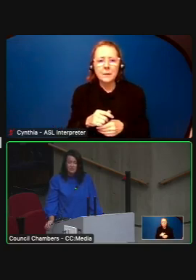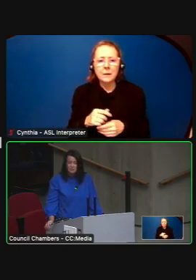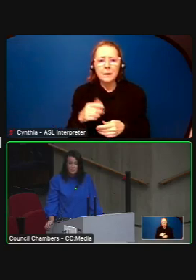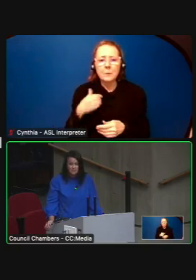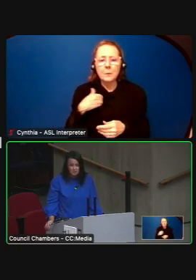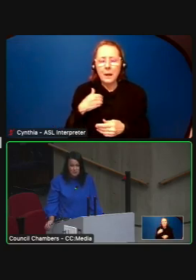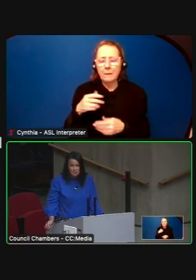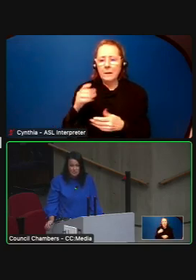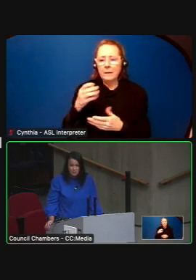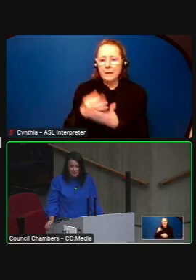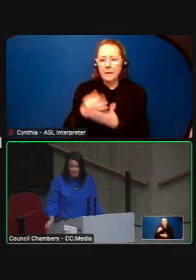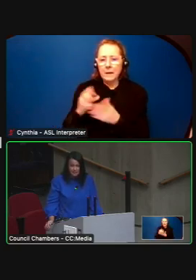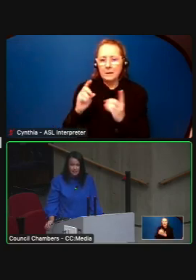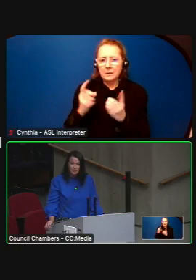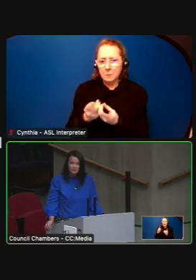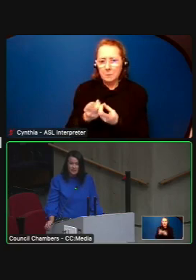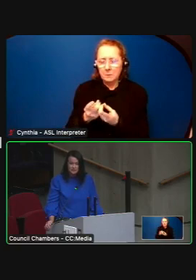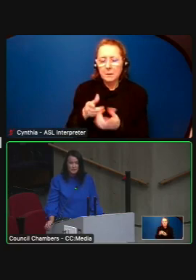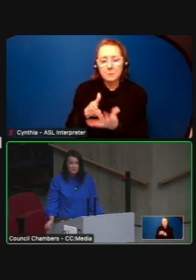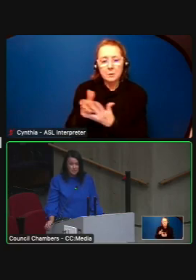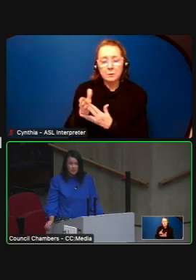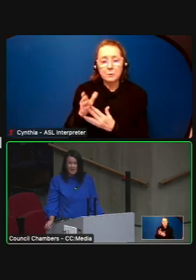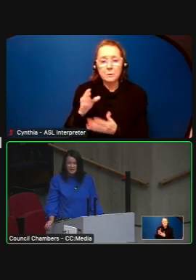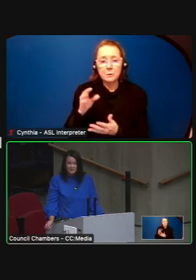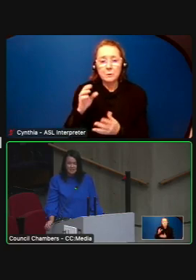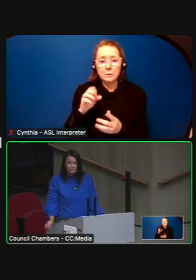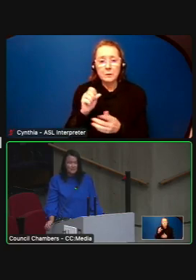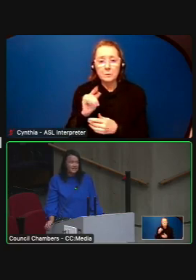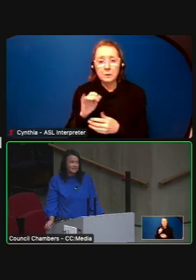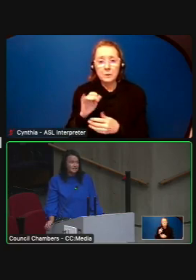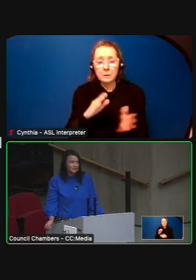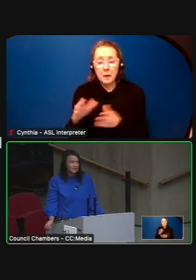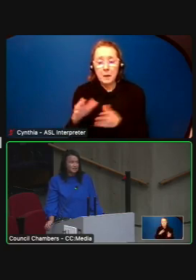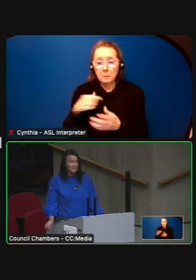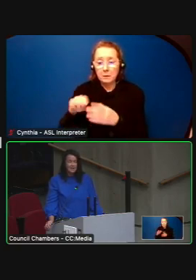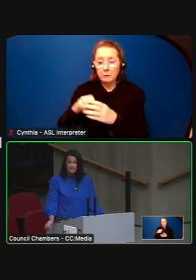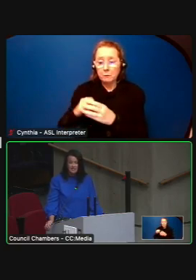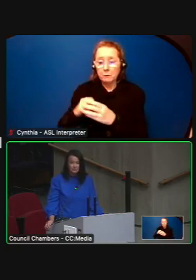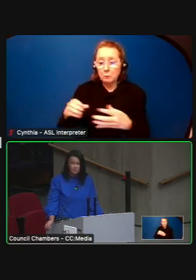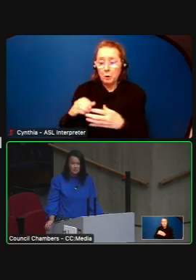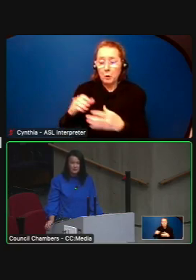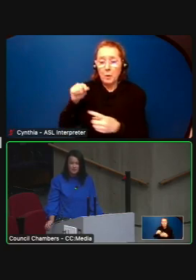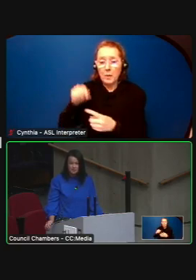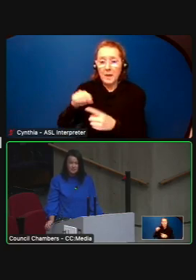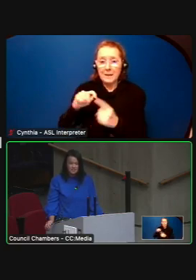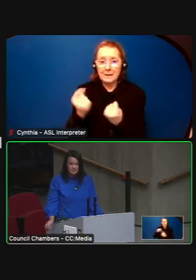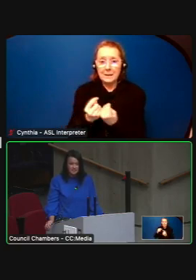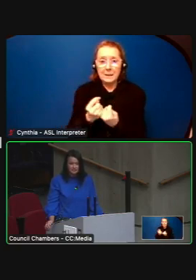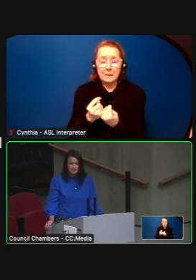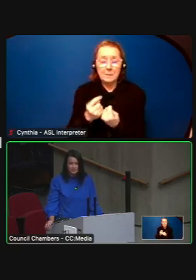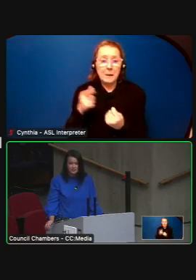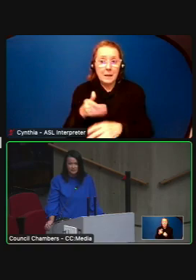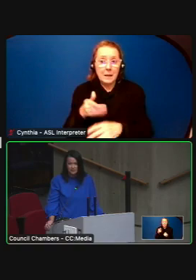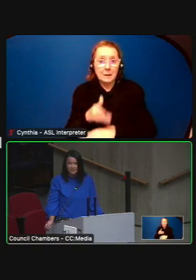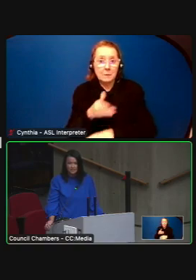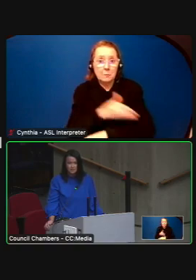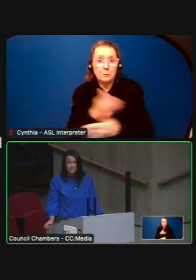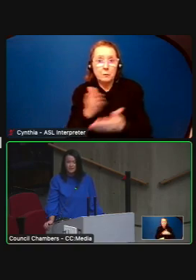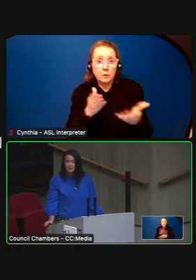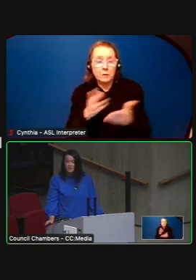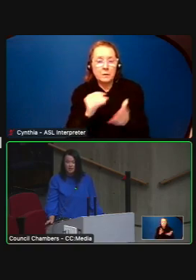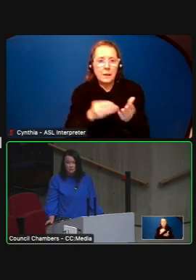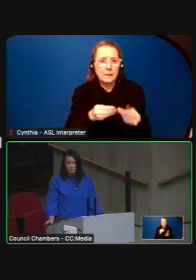which through this strategic plan, we've been able to grow that team, and it's vastly improved the service and delivery of our